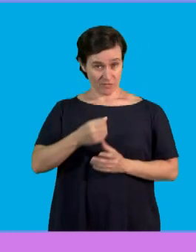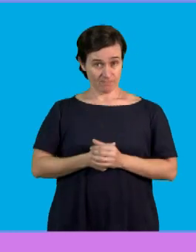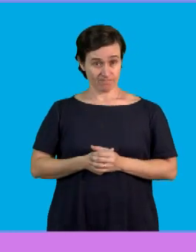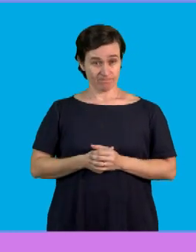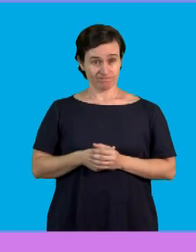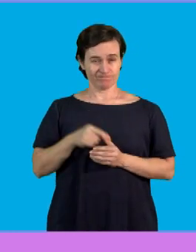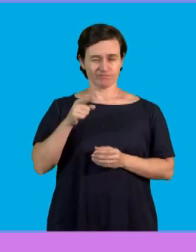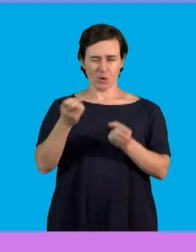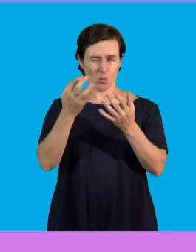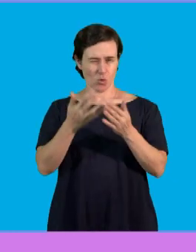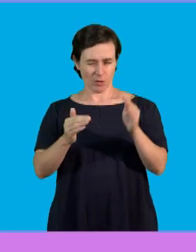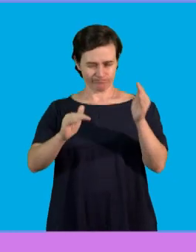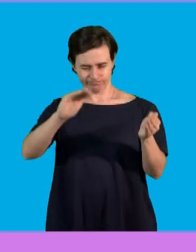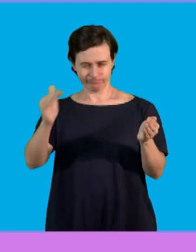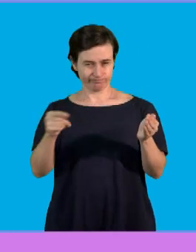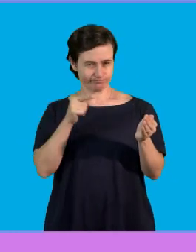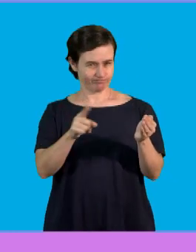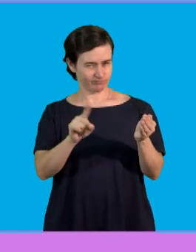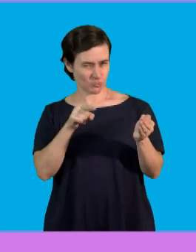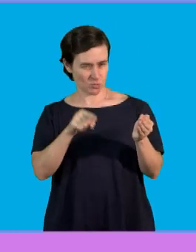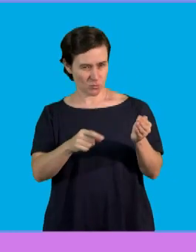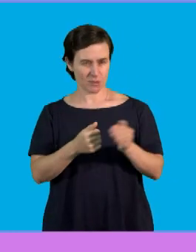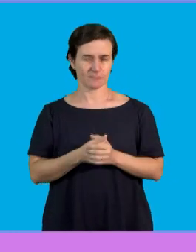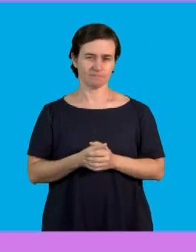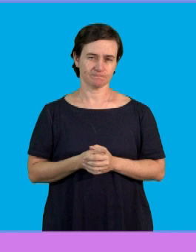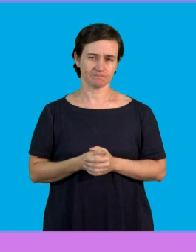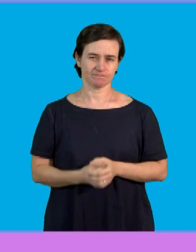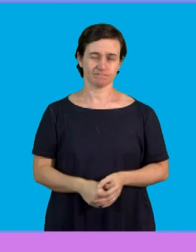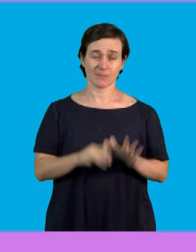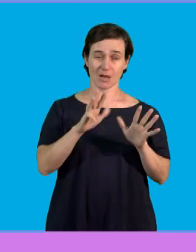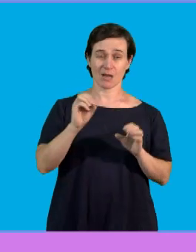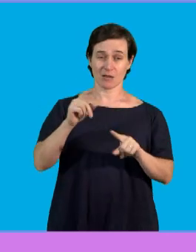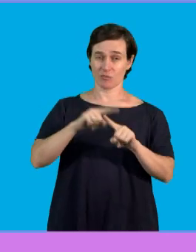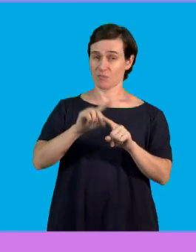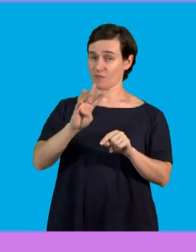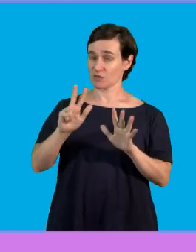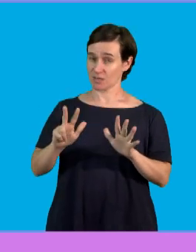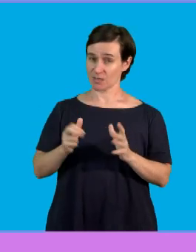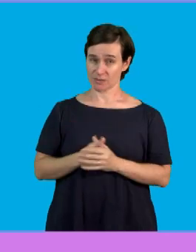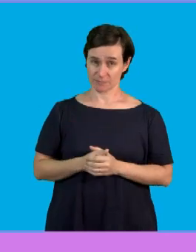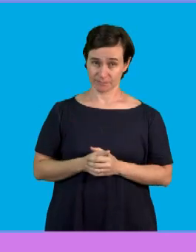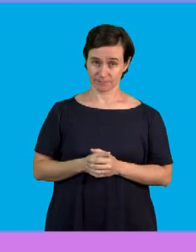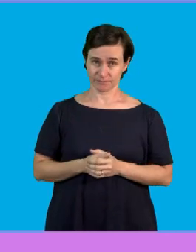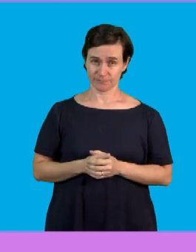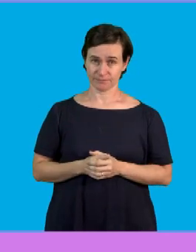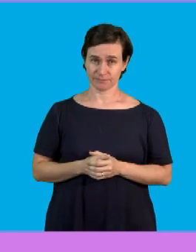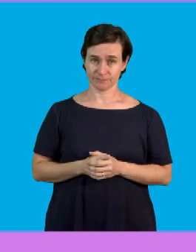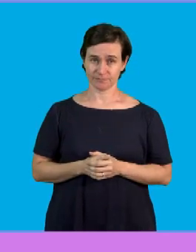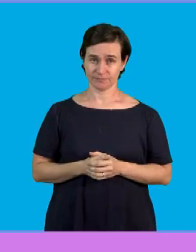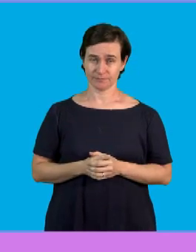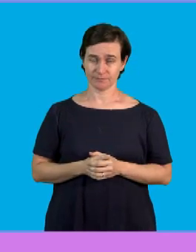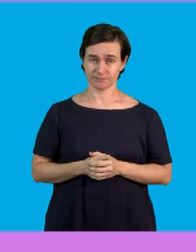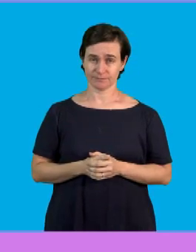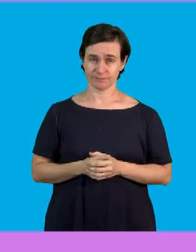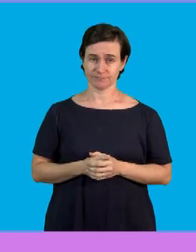1,450 and we work out our brackets. So we are going to have 900 multiplied by 48, of which